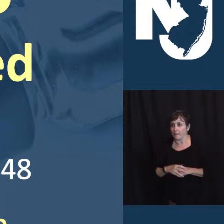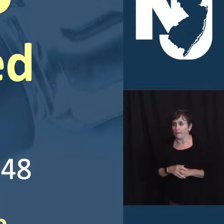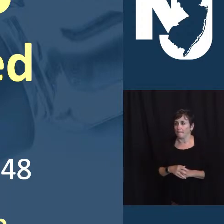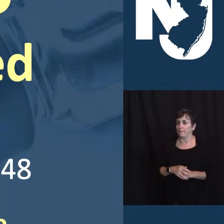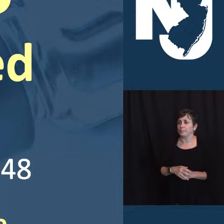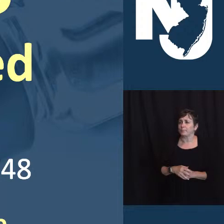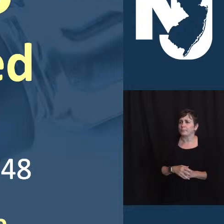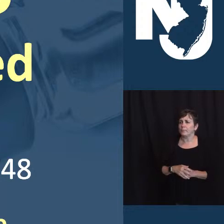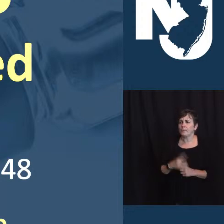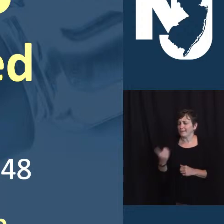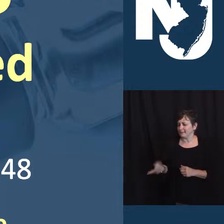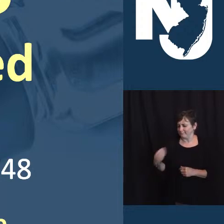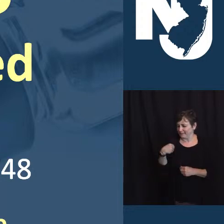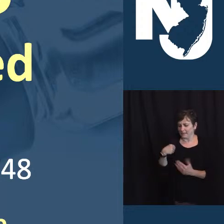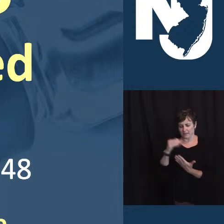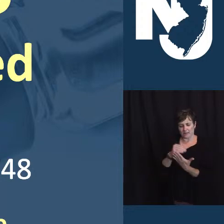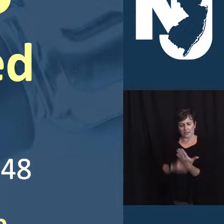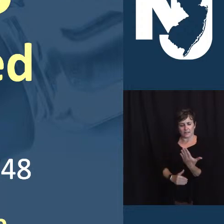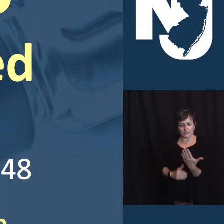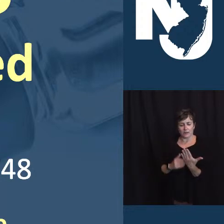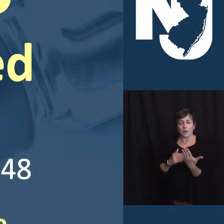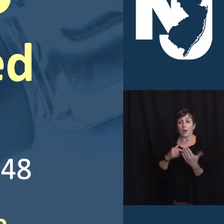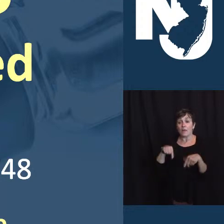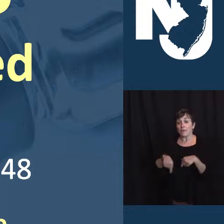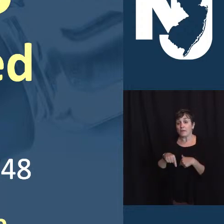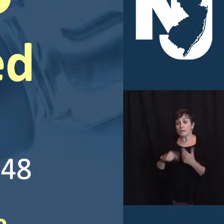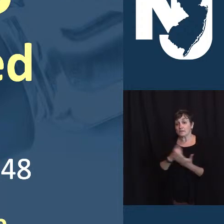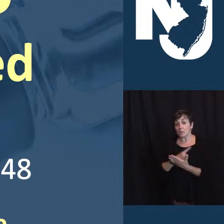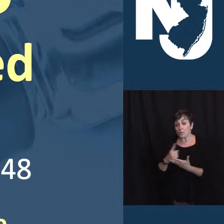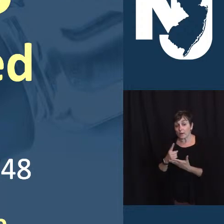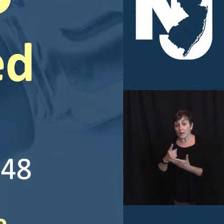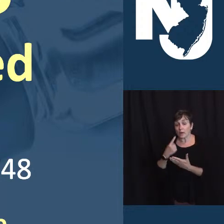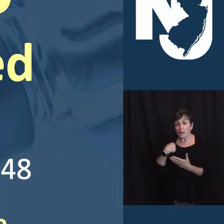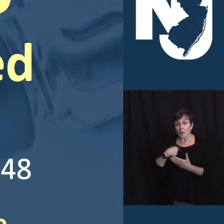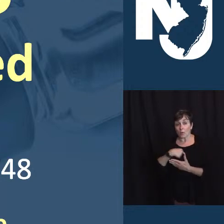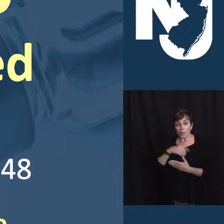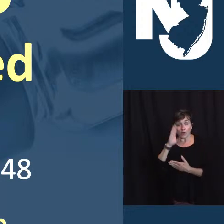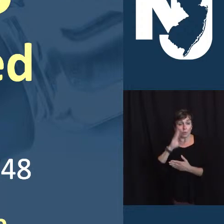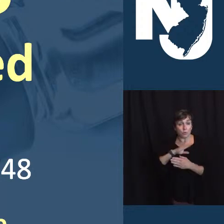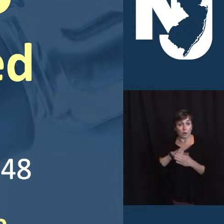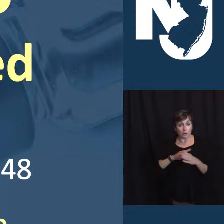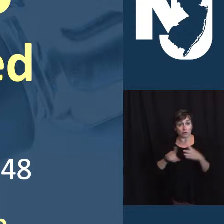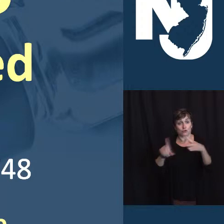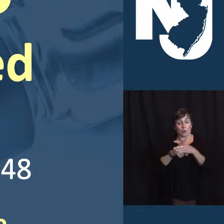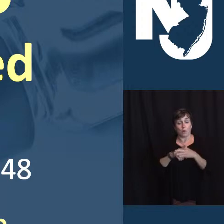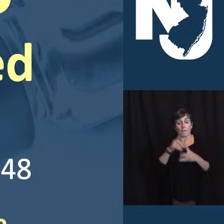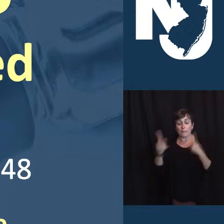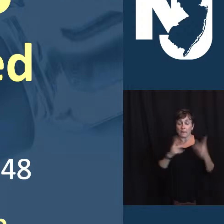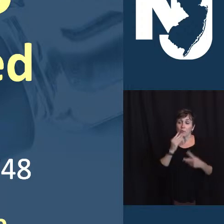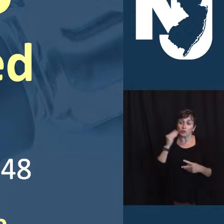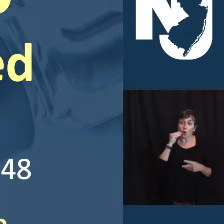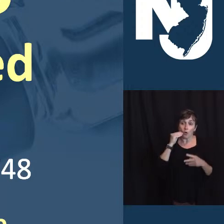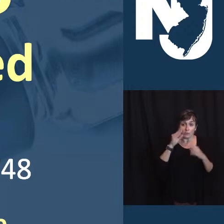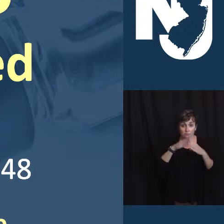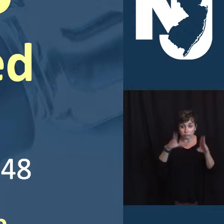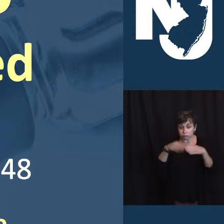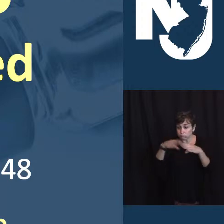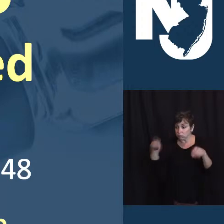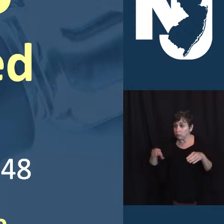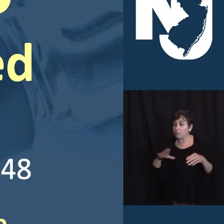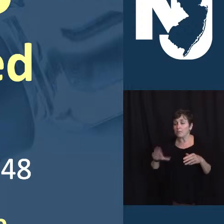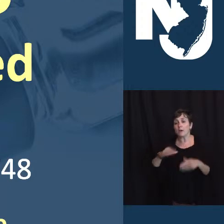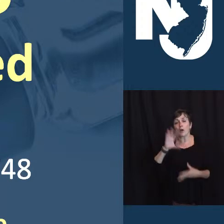Bryan gave me the list, we're knocking this week on doors in 22 New Jersey communities. So if you live in any of these